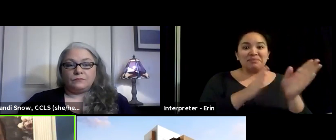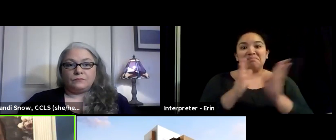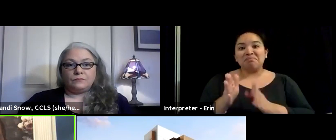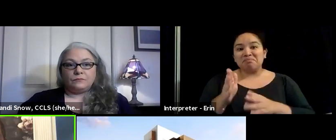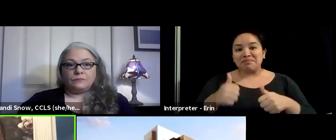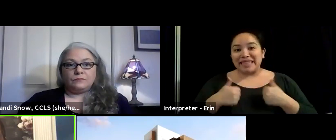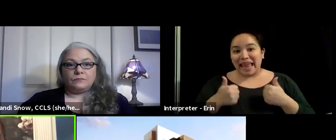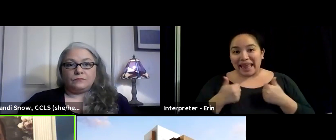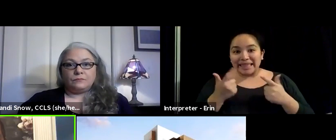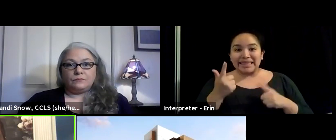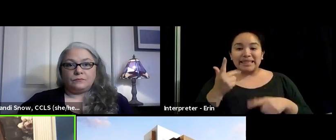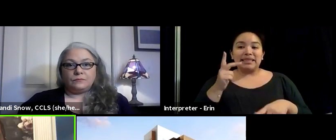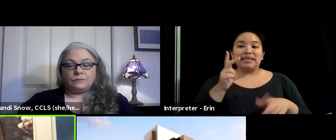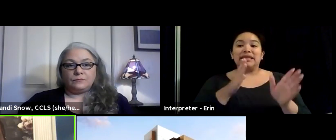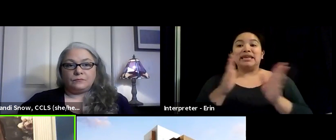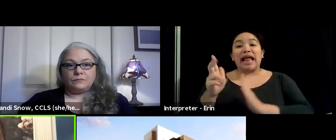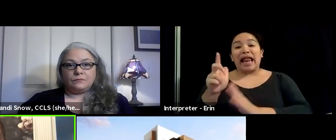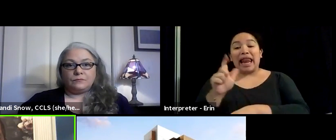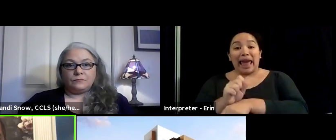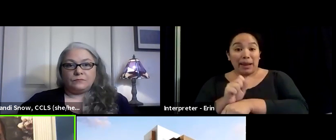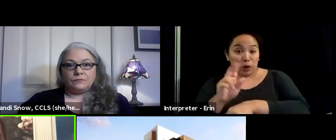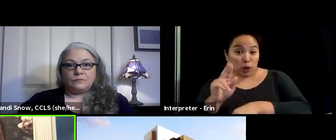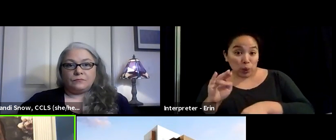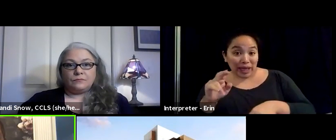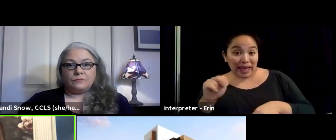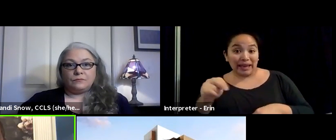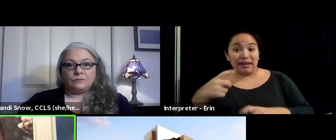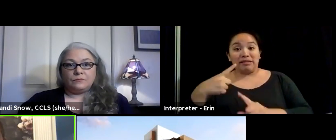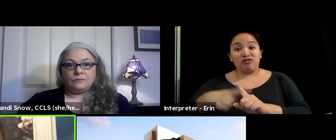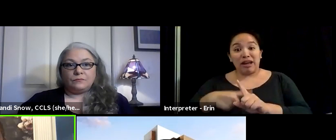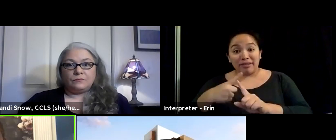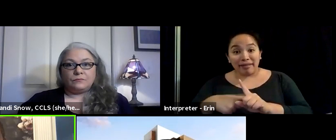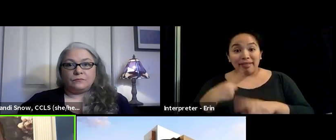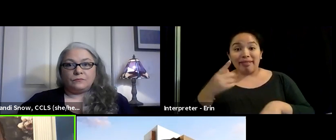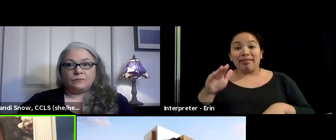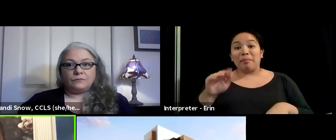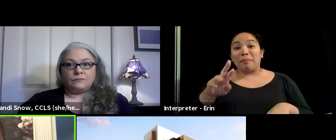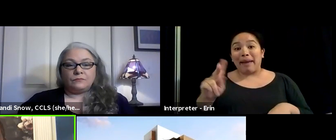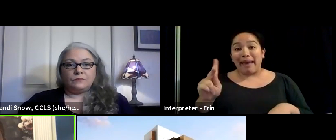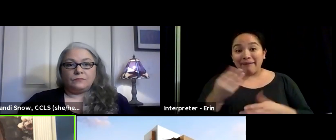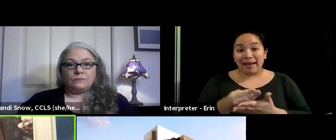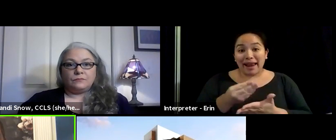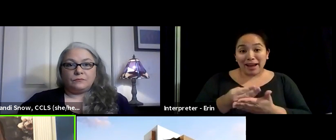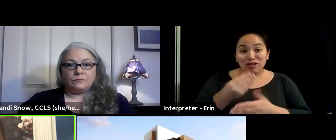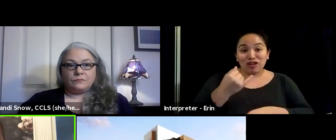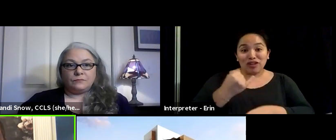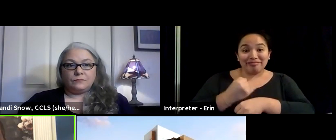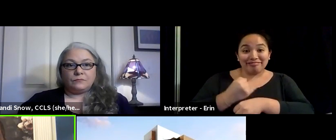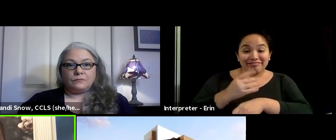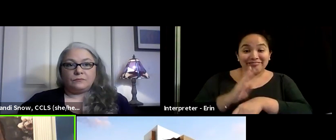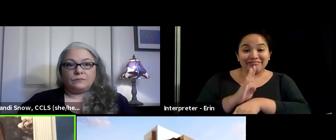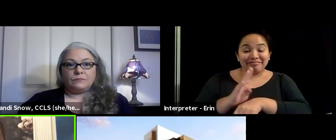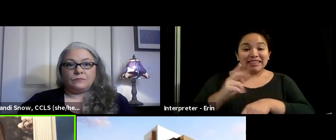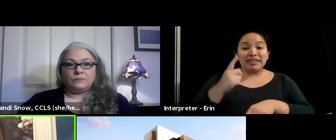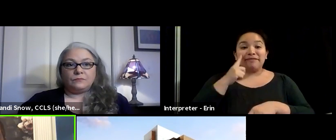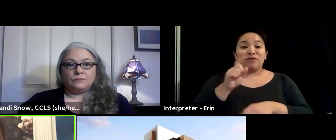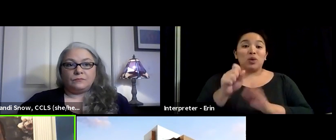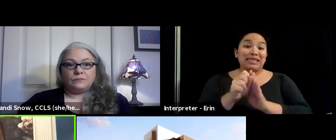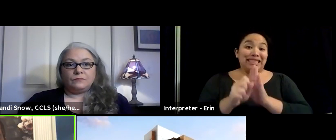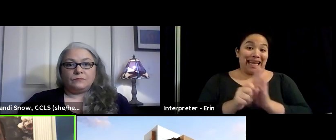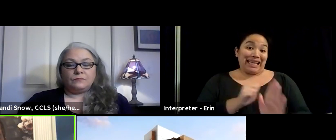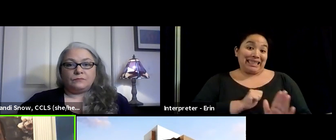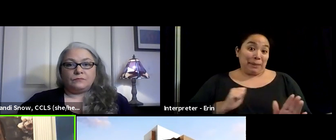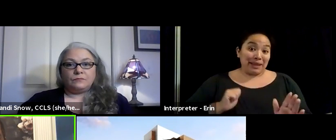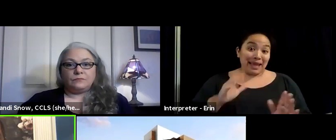labor unions, rental associations, banking and financial institutions, the state Senate and Assembly, and was signed